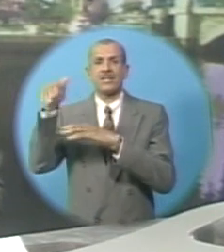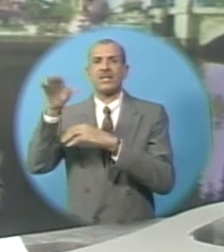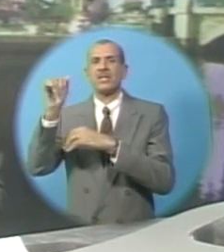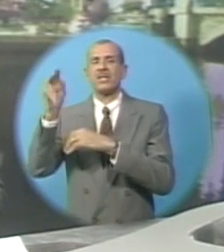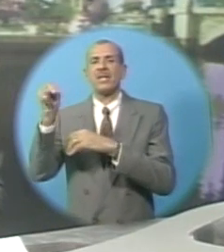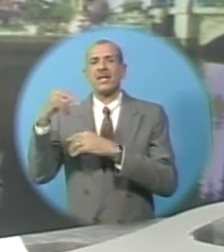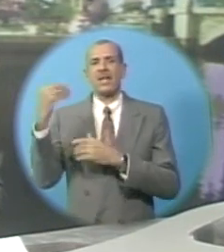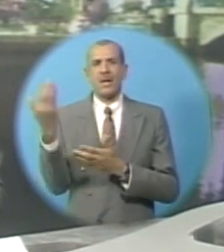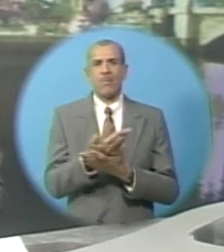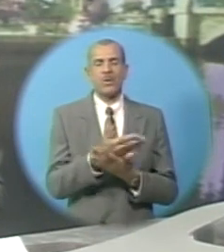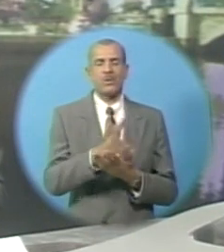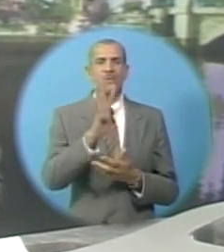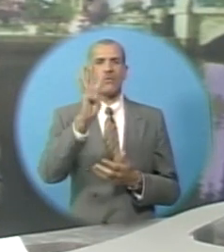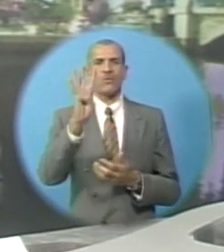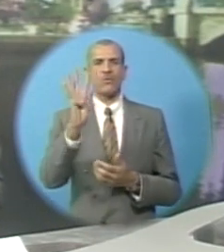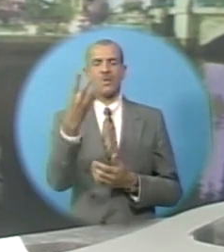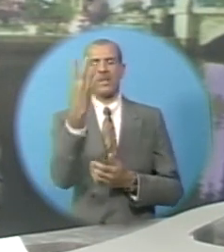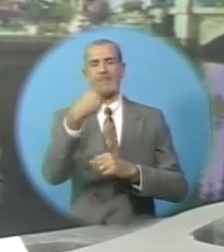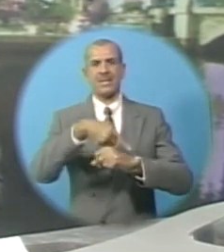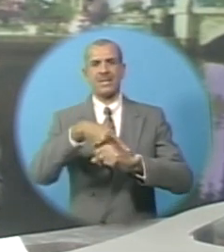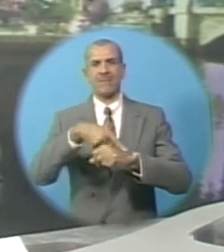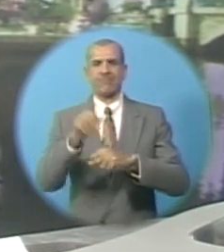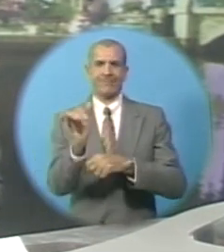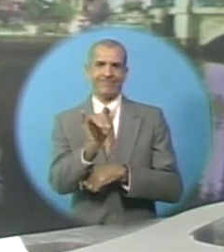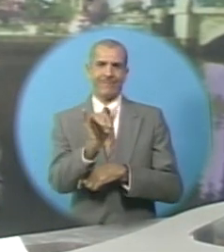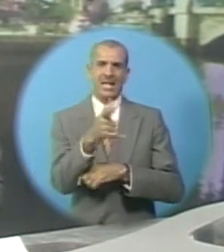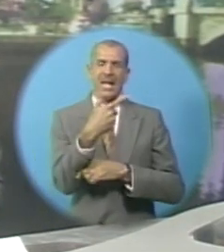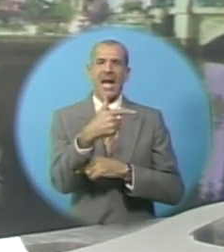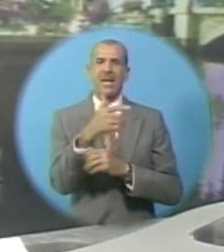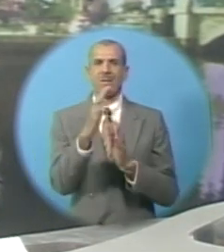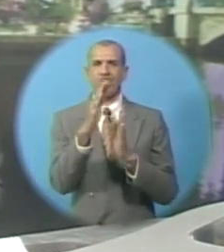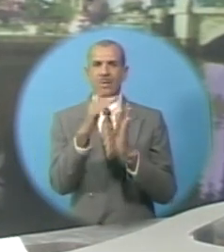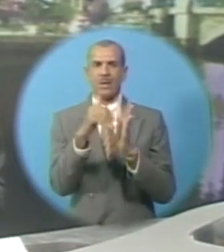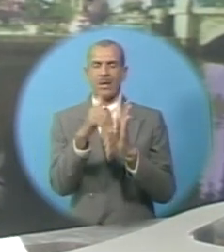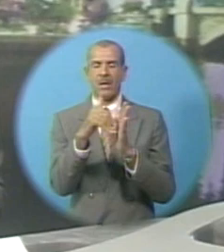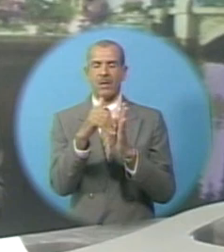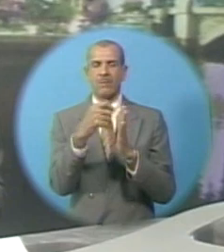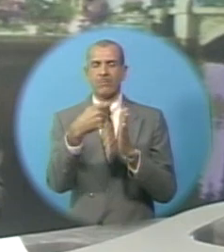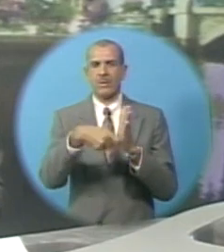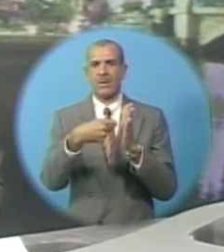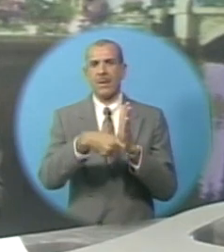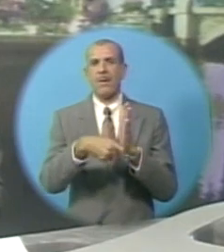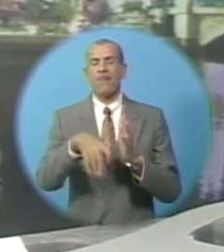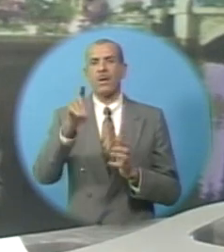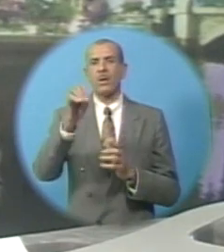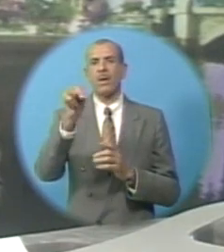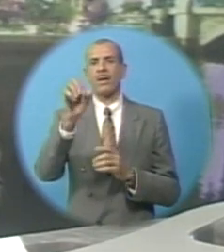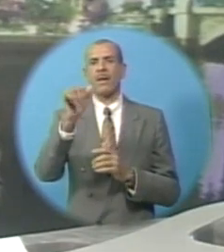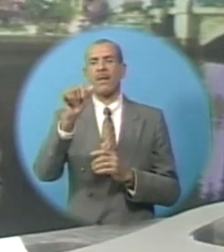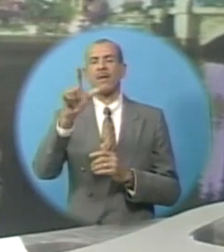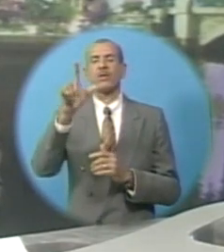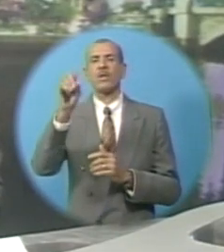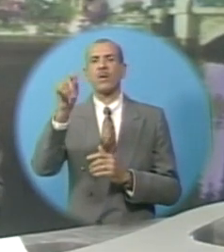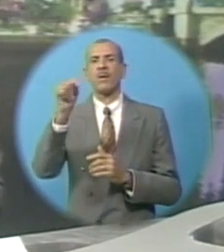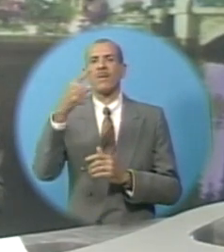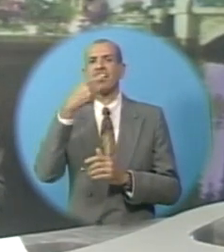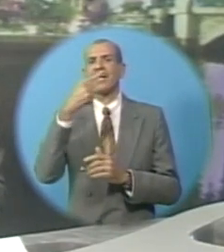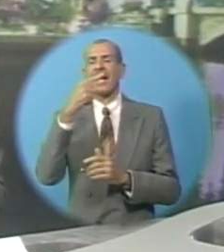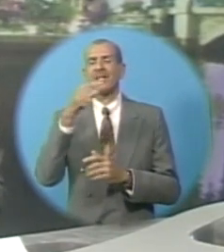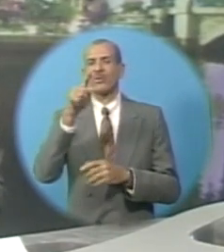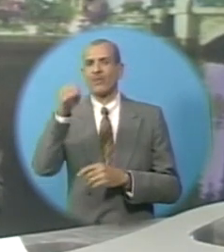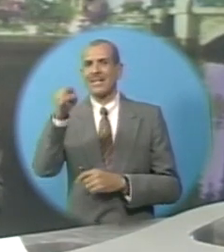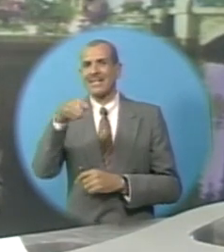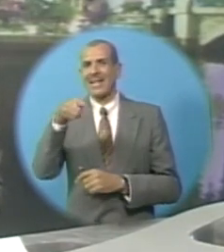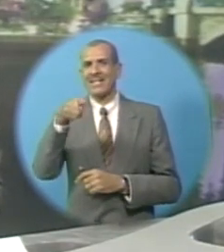4 times as much. That's kept prices low for American consumers, but Donald Trump has criticized the imbalance.